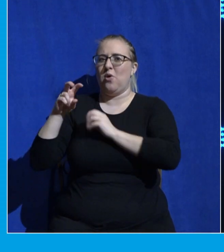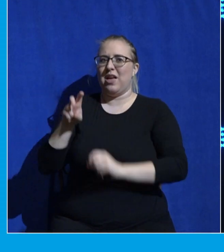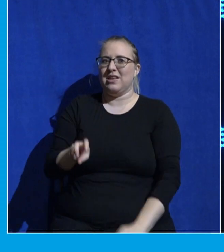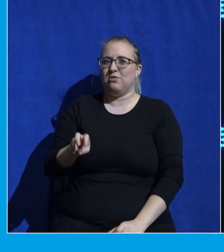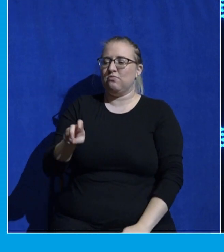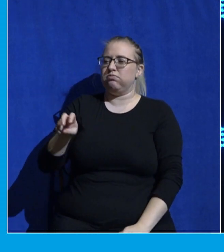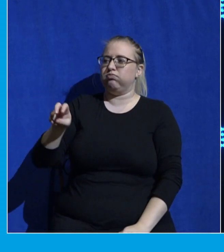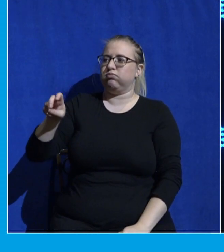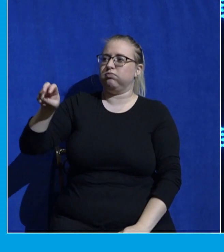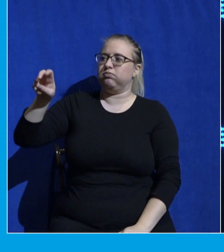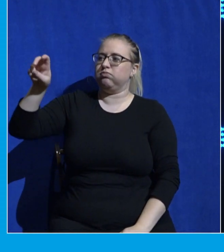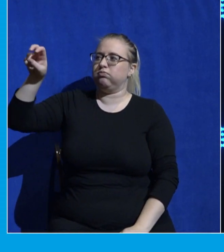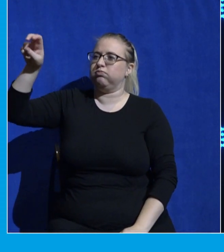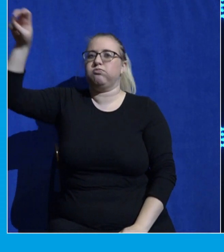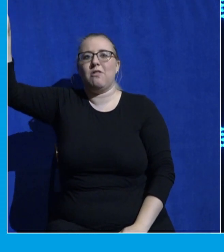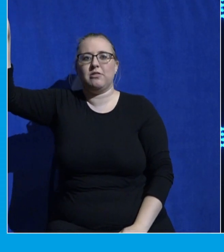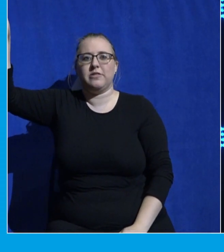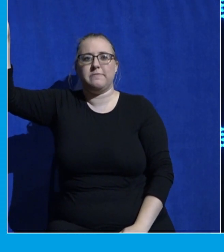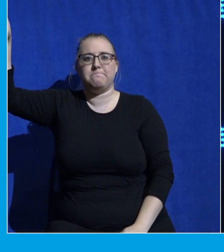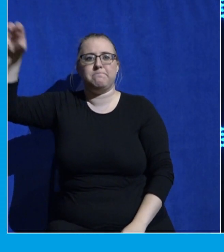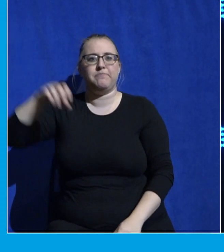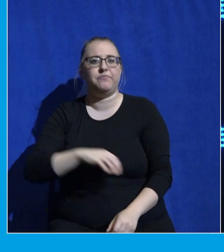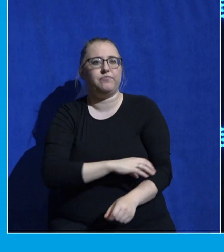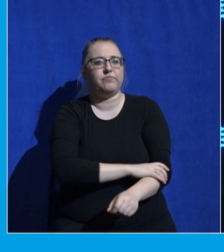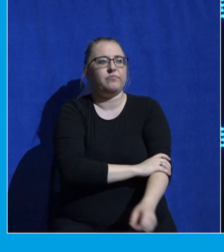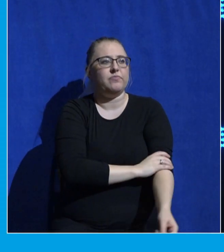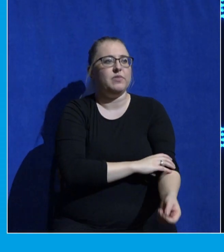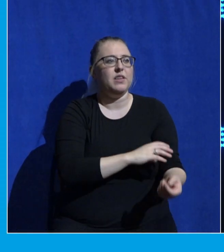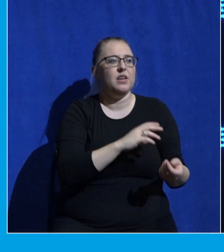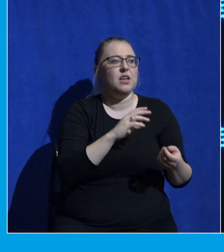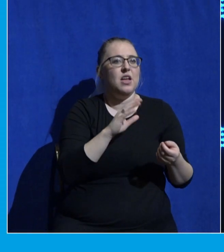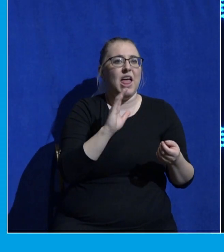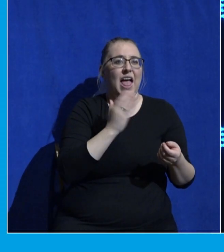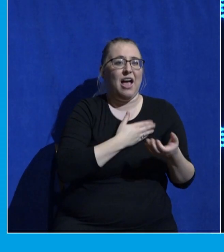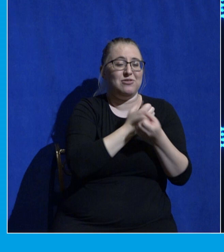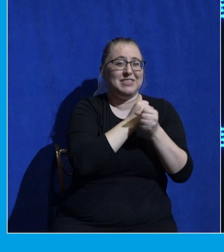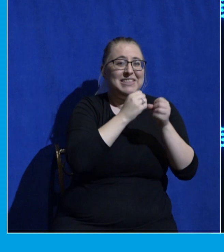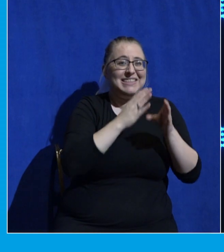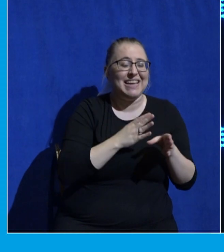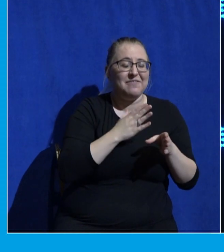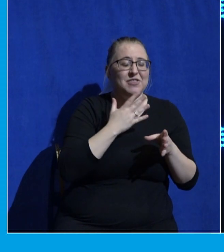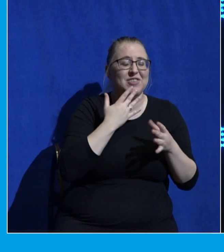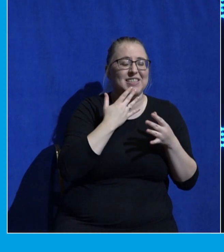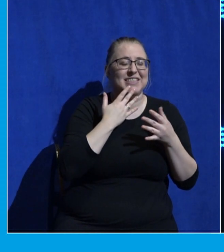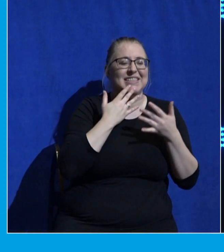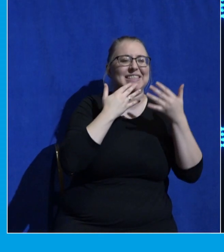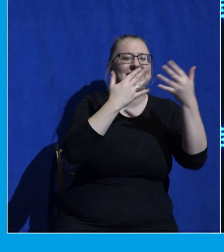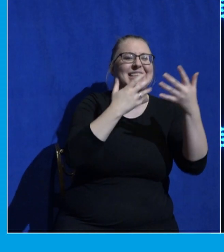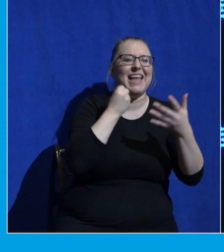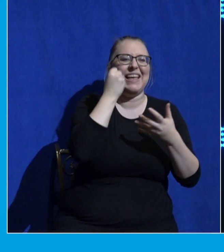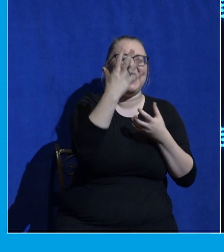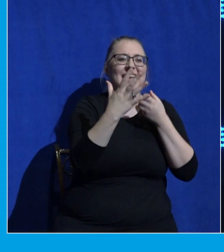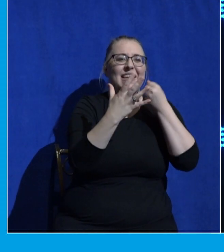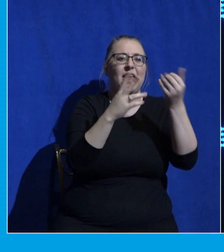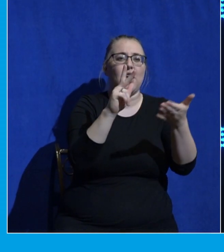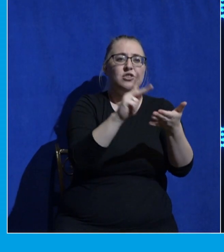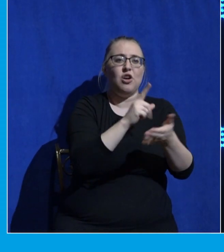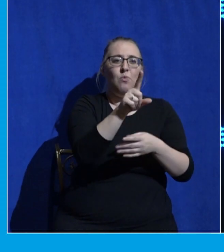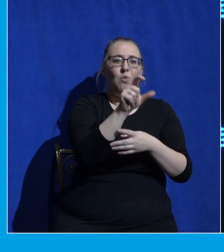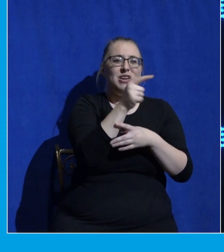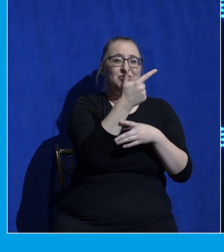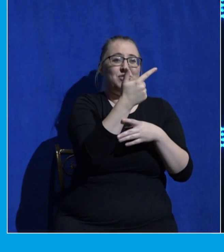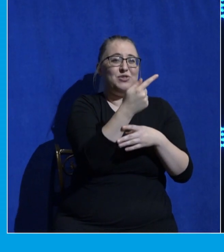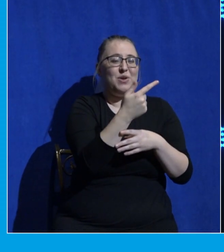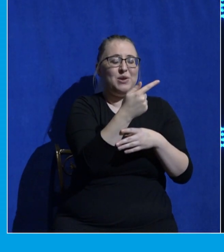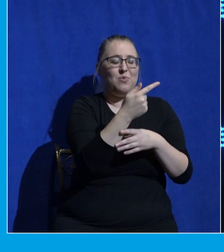Savior, Jesus, who sang Psalm 121 his entire life. His entire life, this was his road trip playlist. He